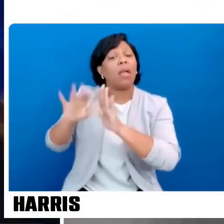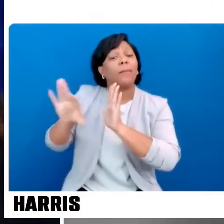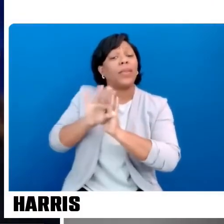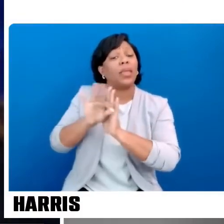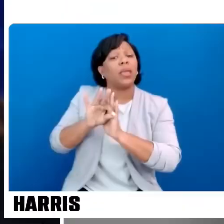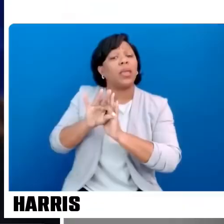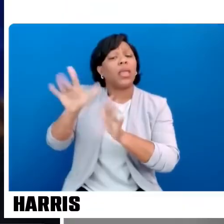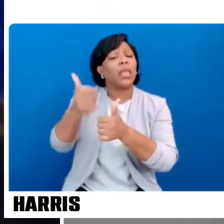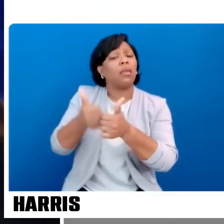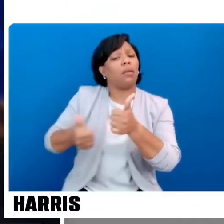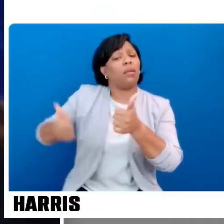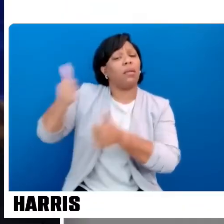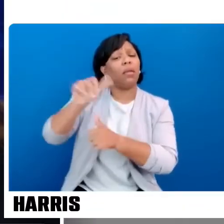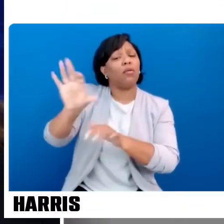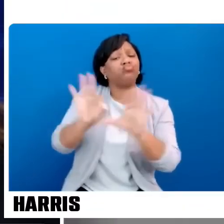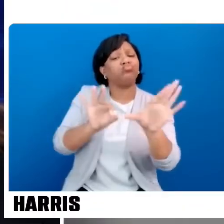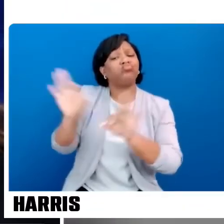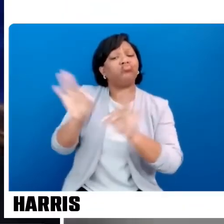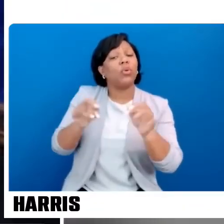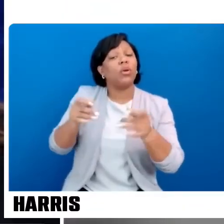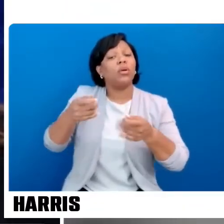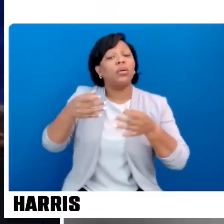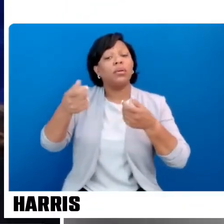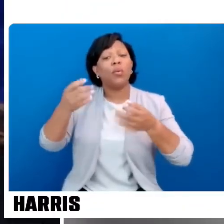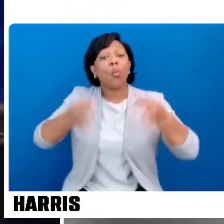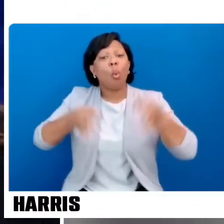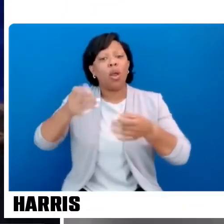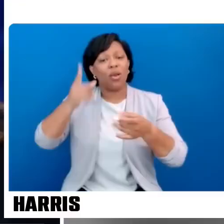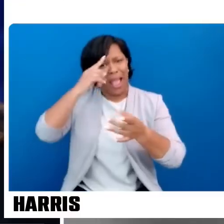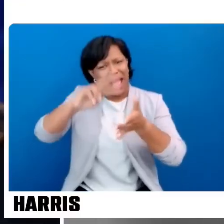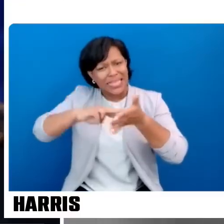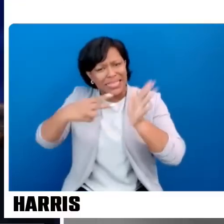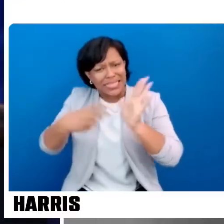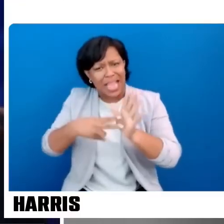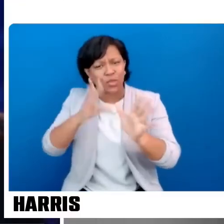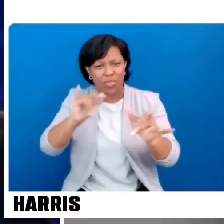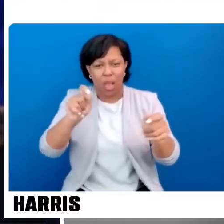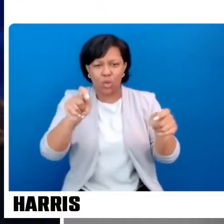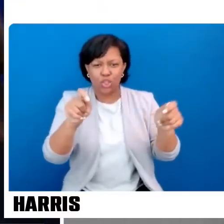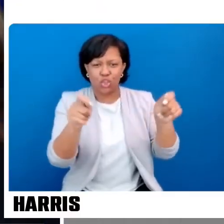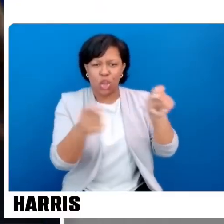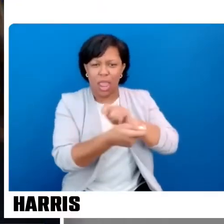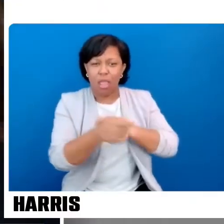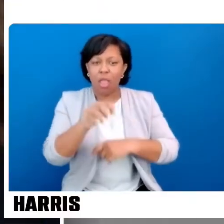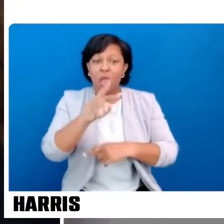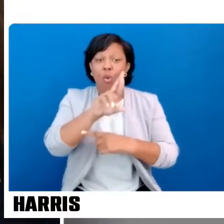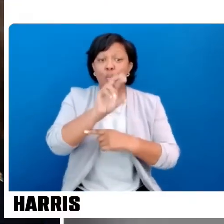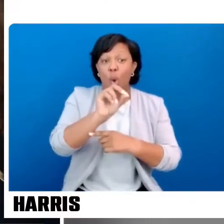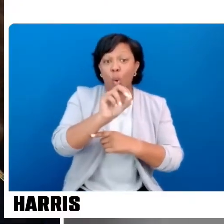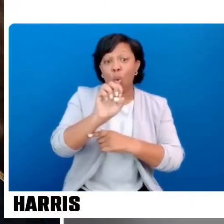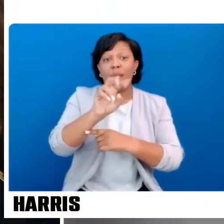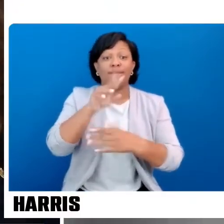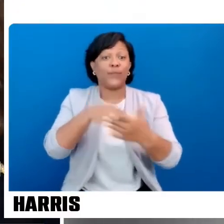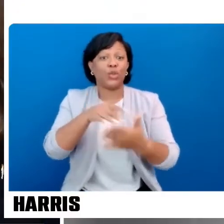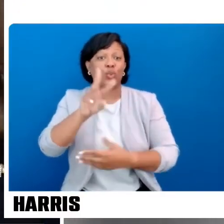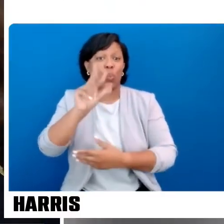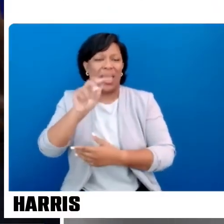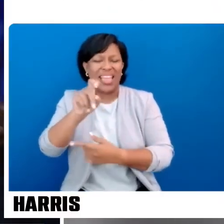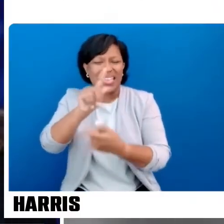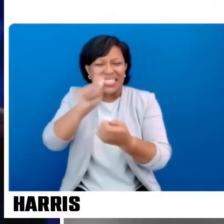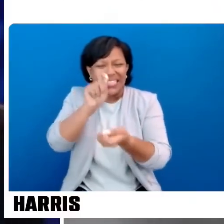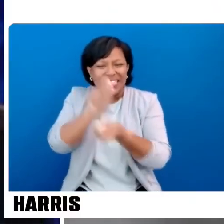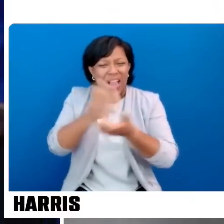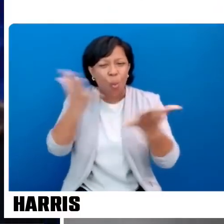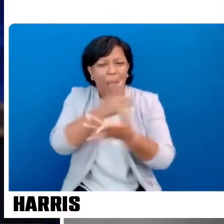the protections of Roe v. Wade. And they did exactly as he intended. And now in over 20 states, there